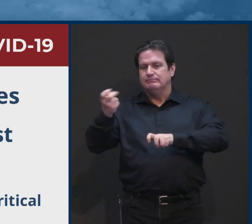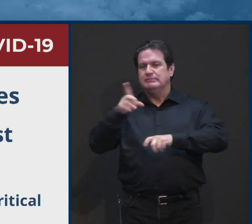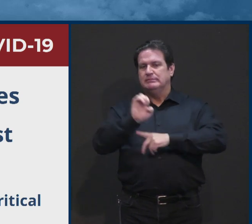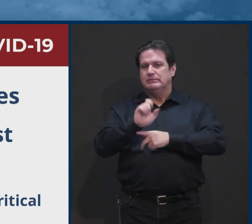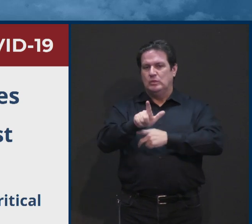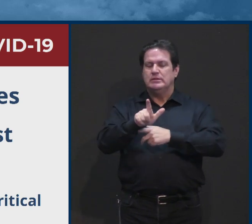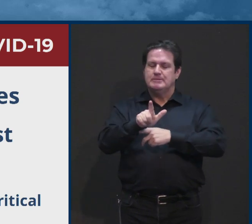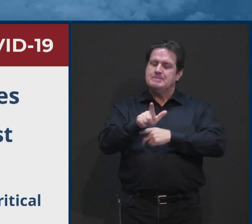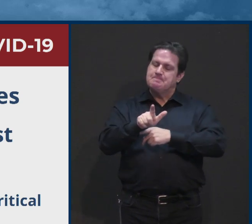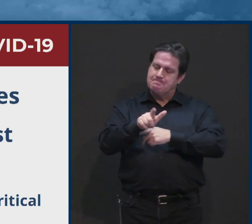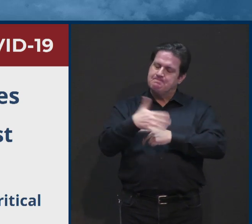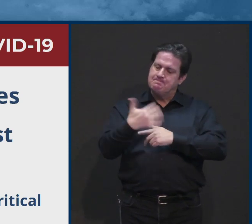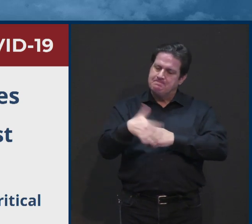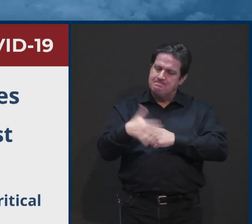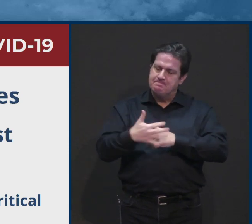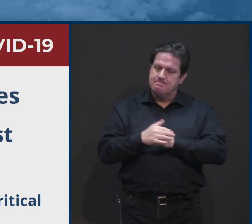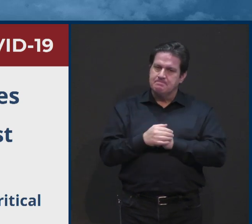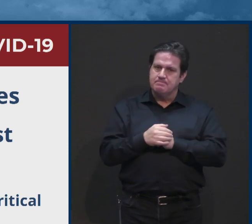which is